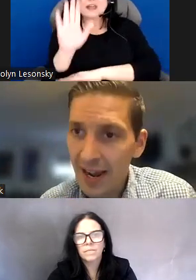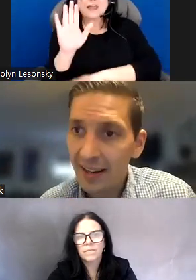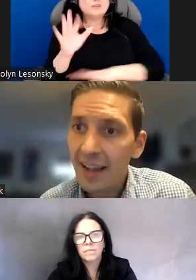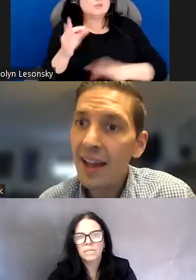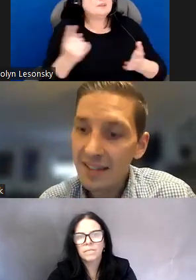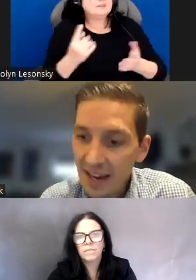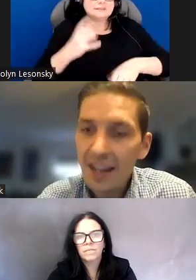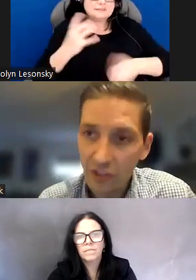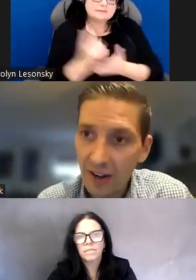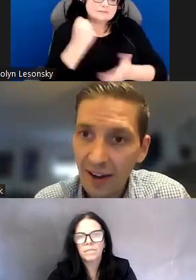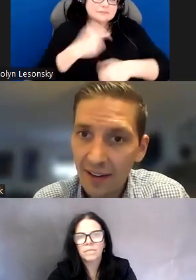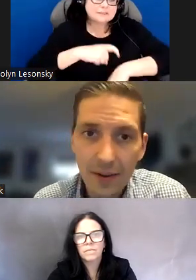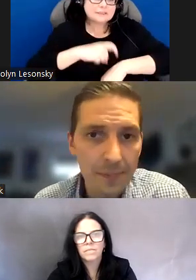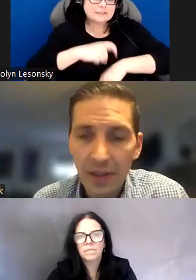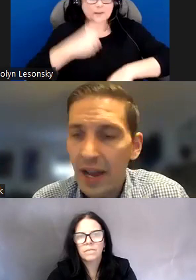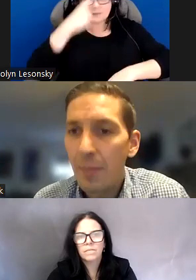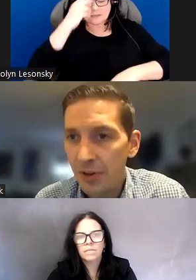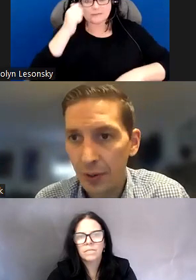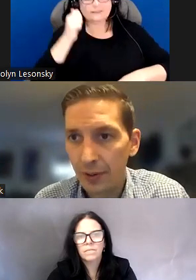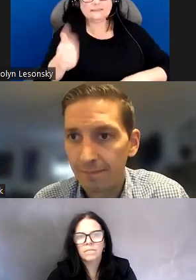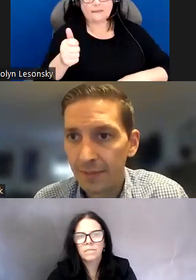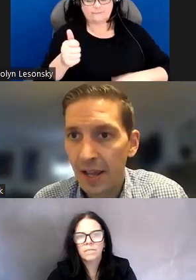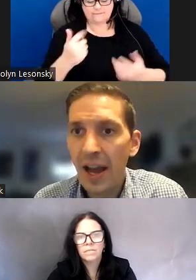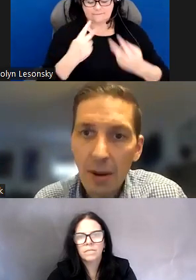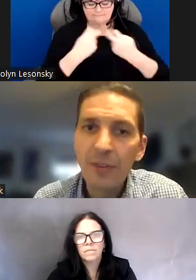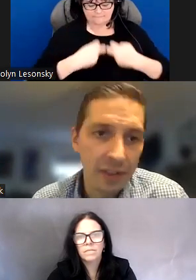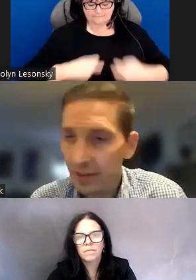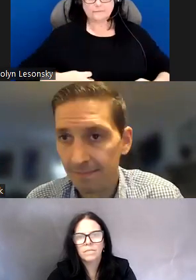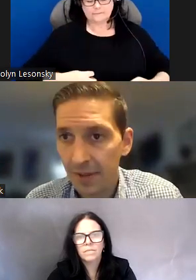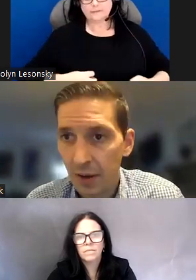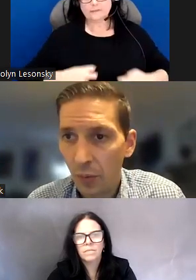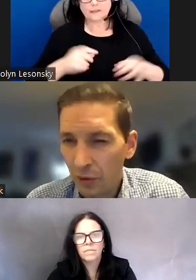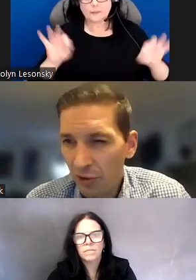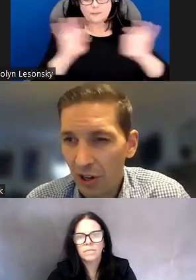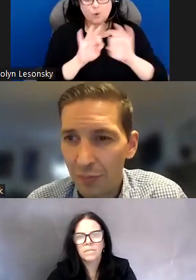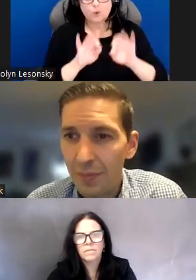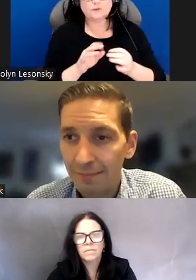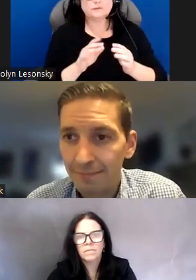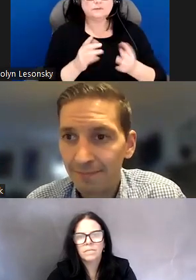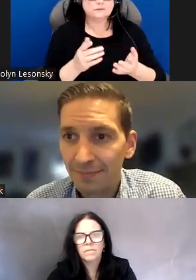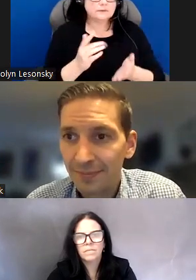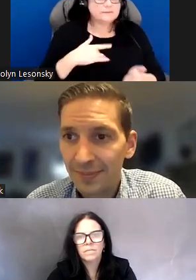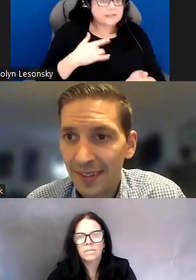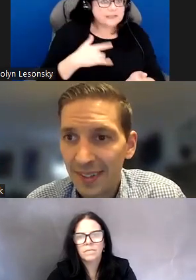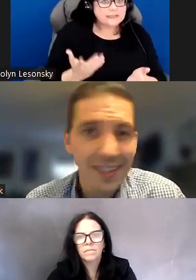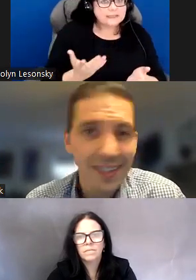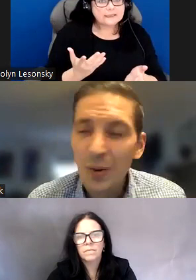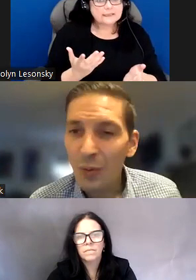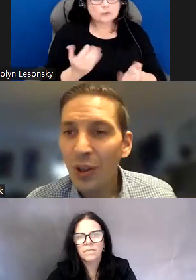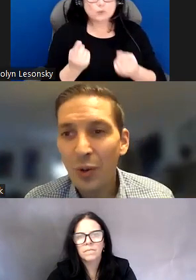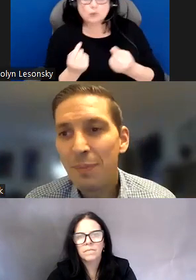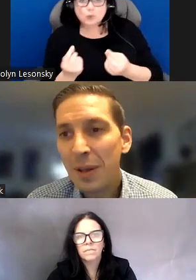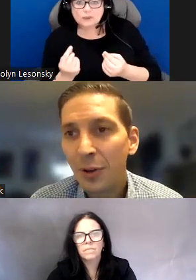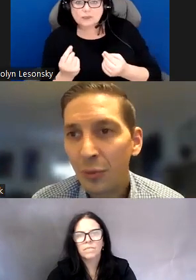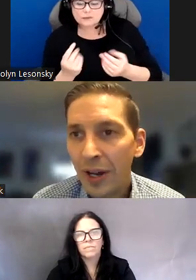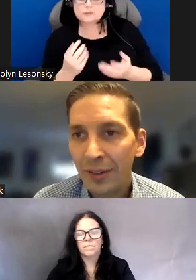reflect back and take stock. How am I doing? How am I feeling? What's changed for me? We